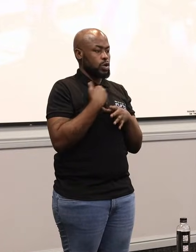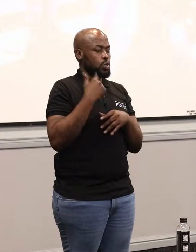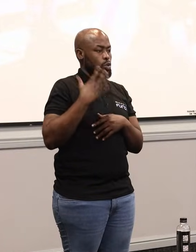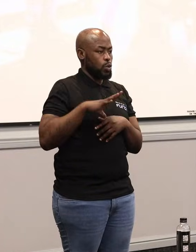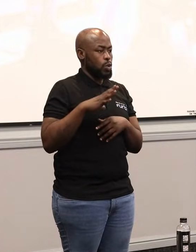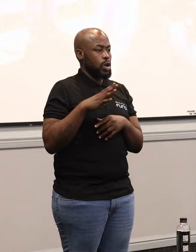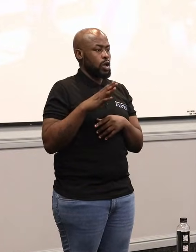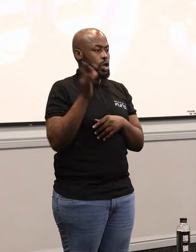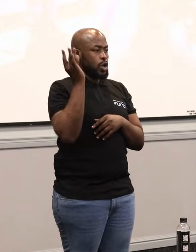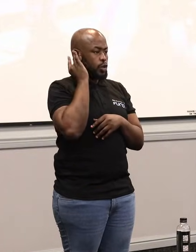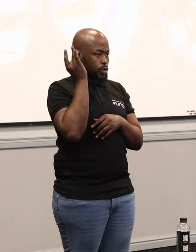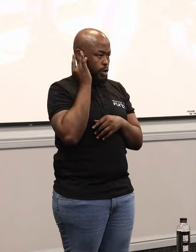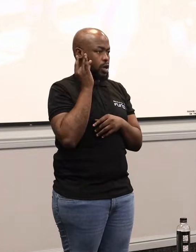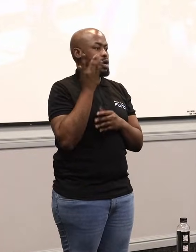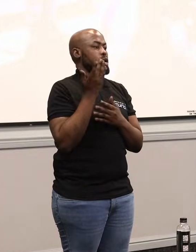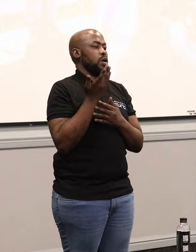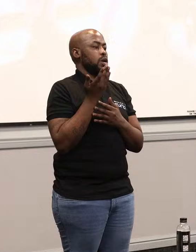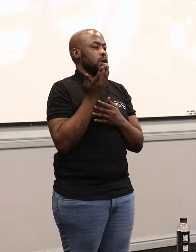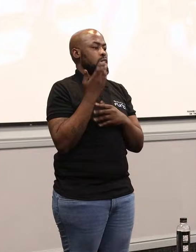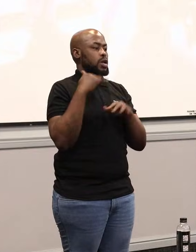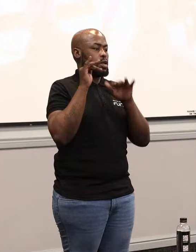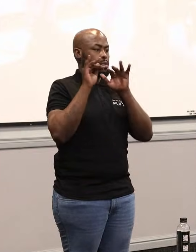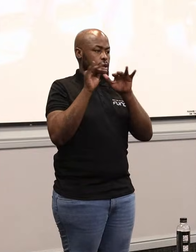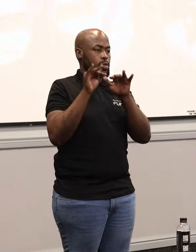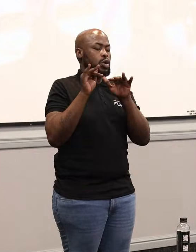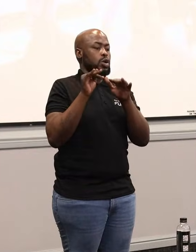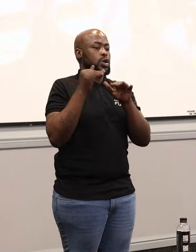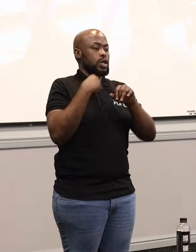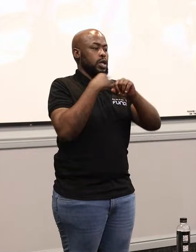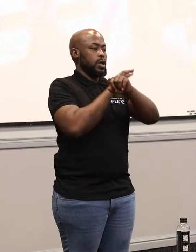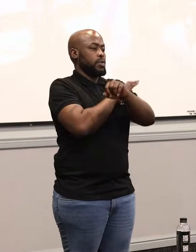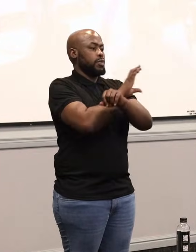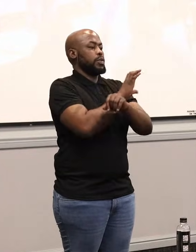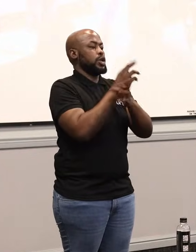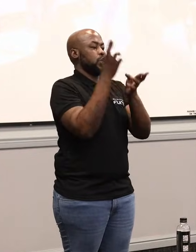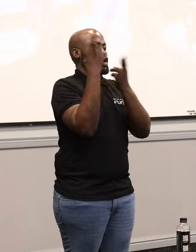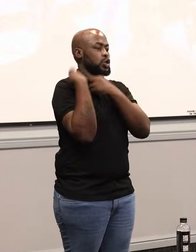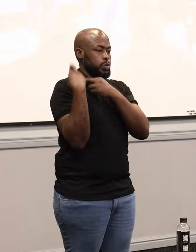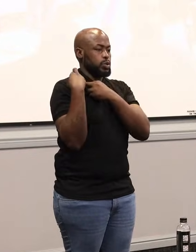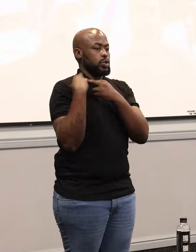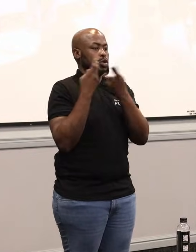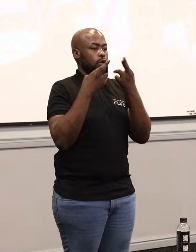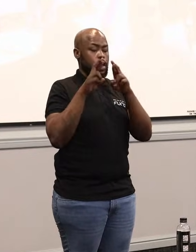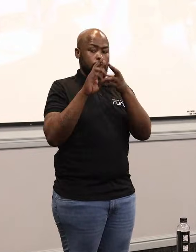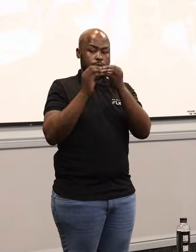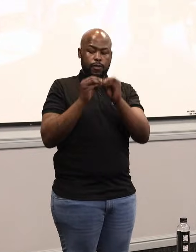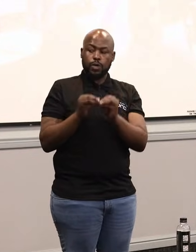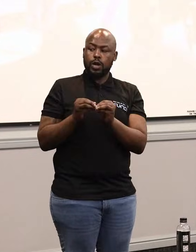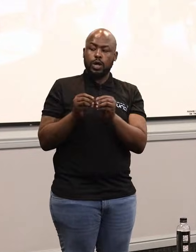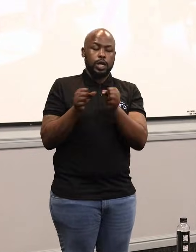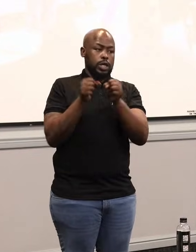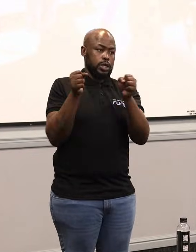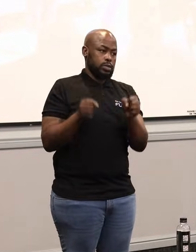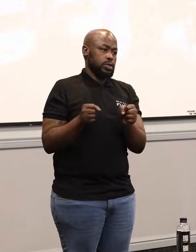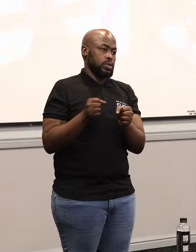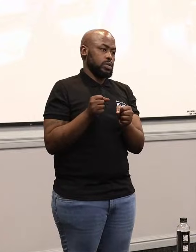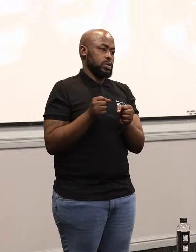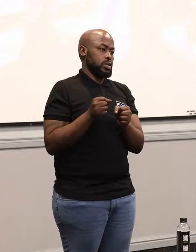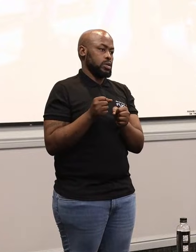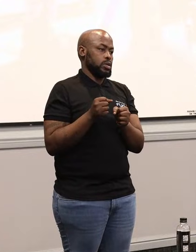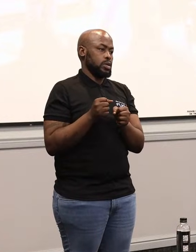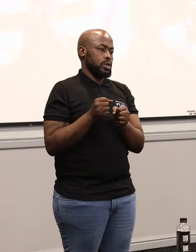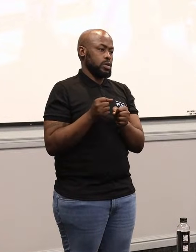to hear the people that are tasked with the responsibility of reviewing the model also coming up